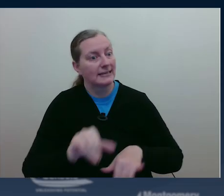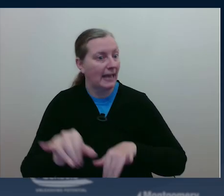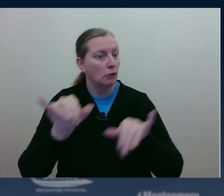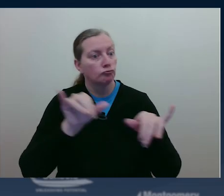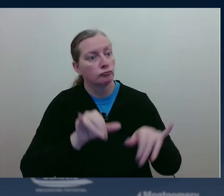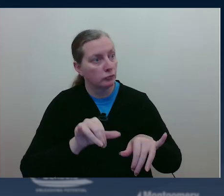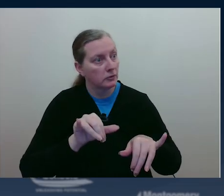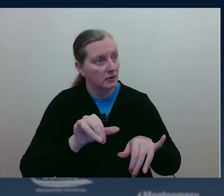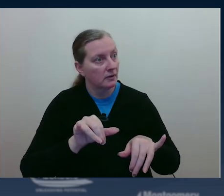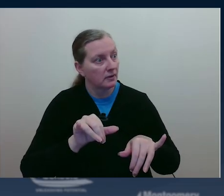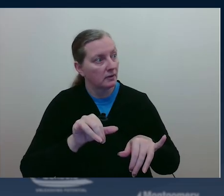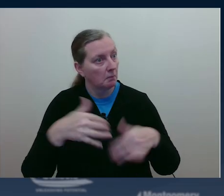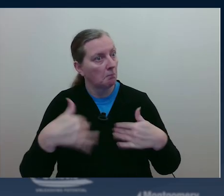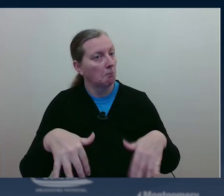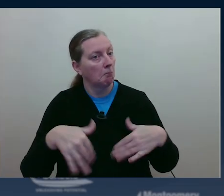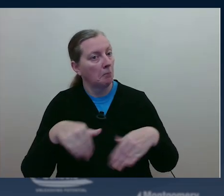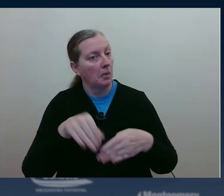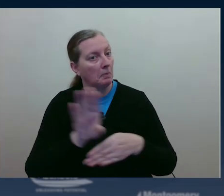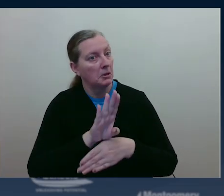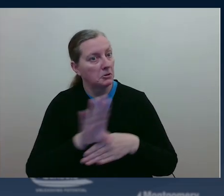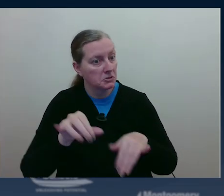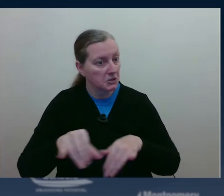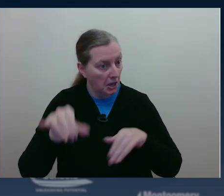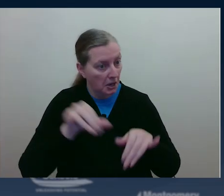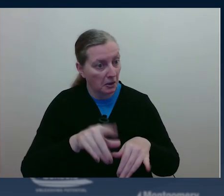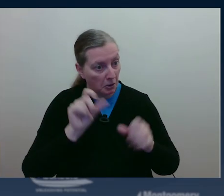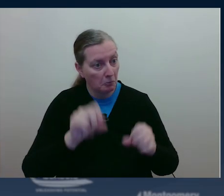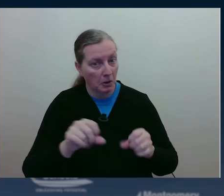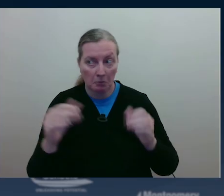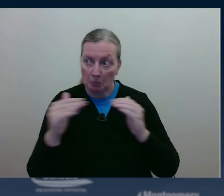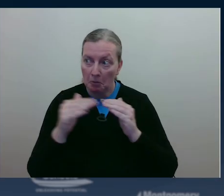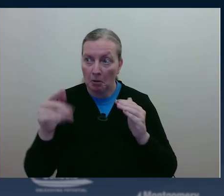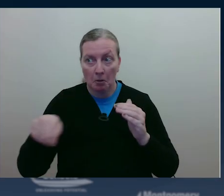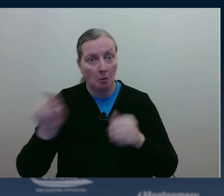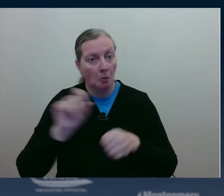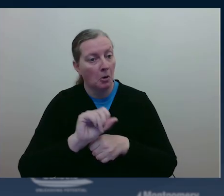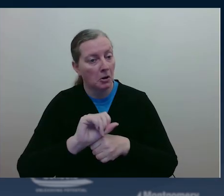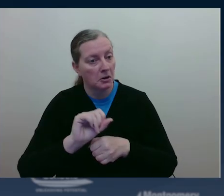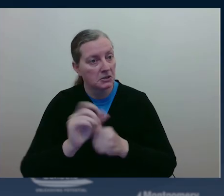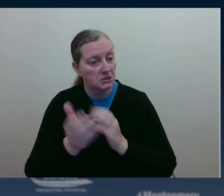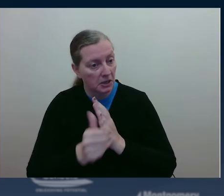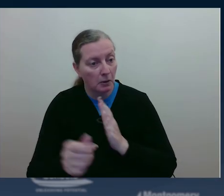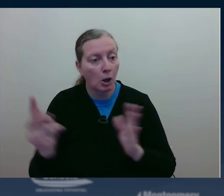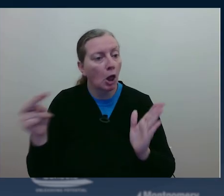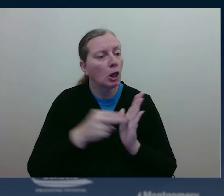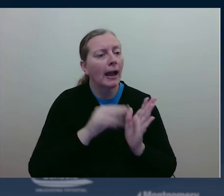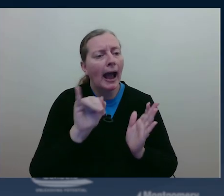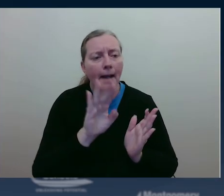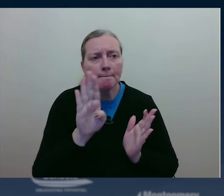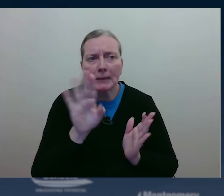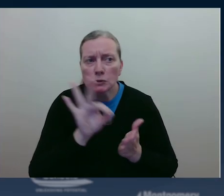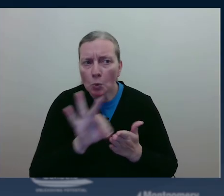workforce relevant skills? We look at IB scores. Also, we will be looking at student and parent